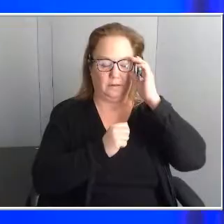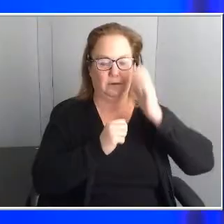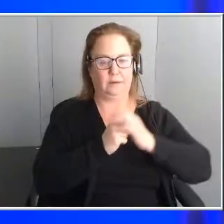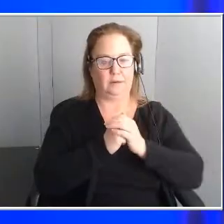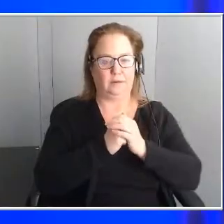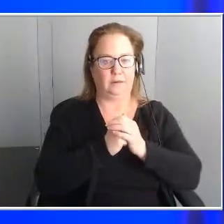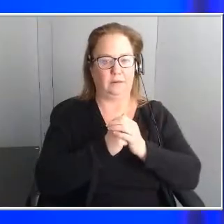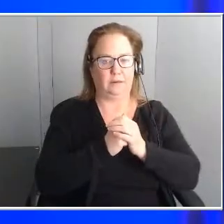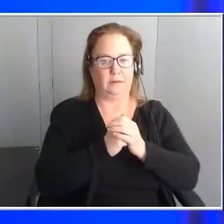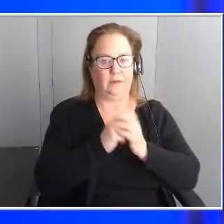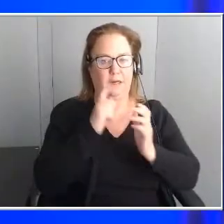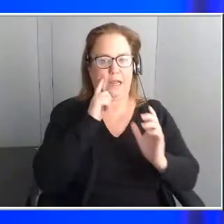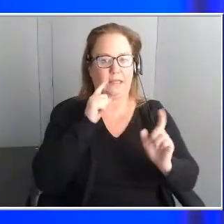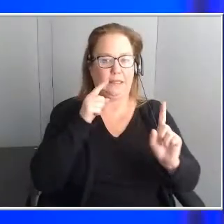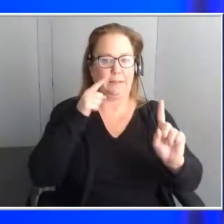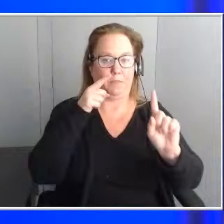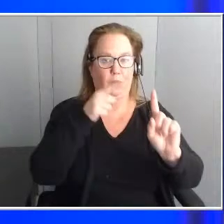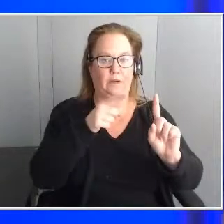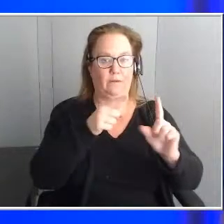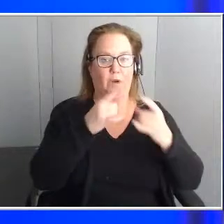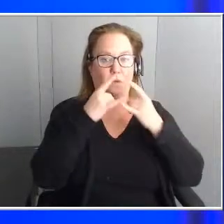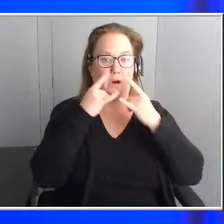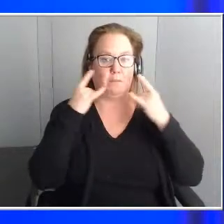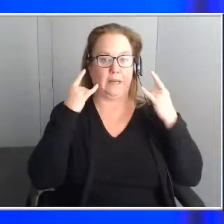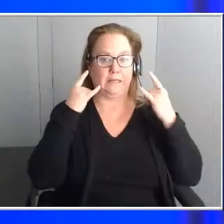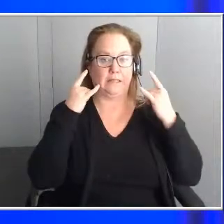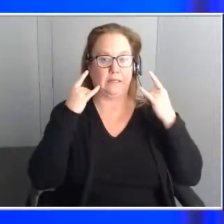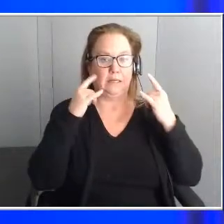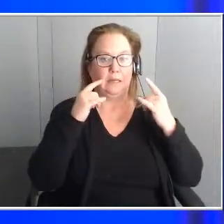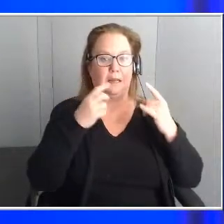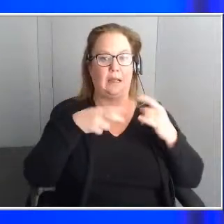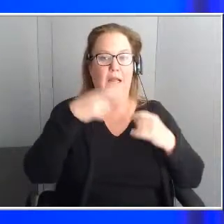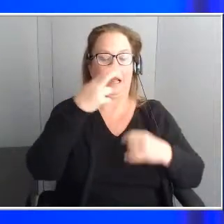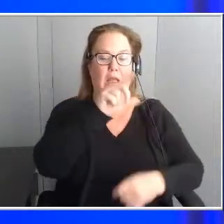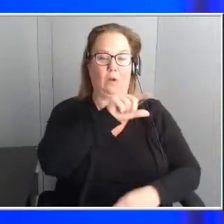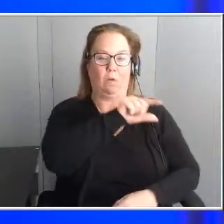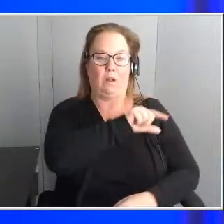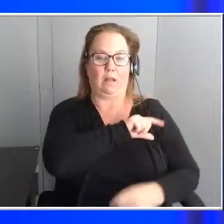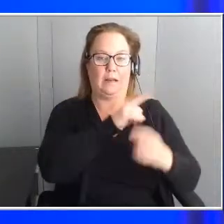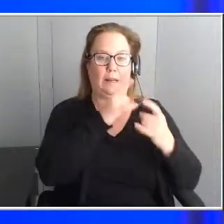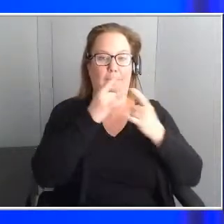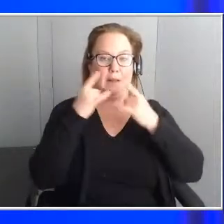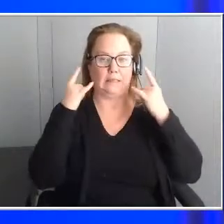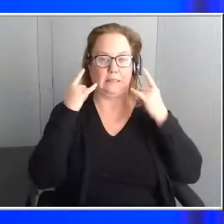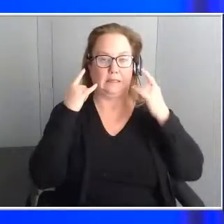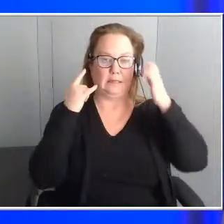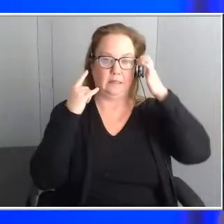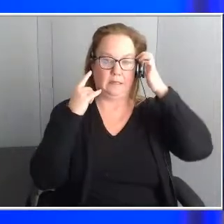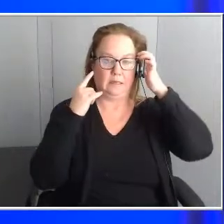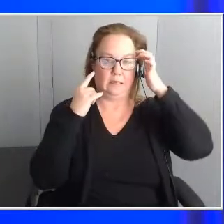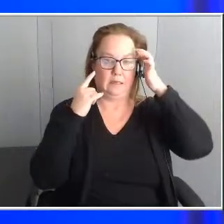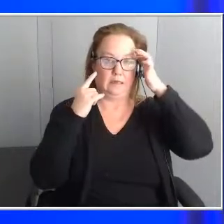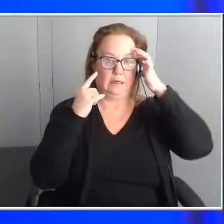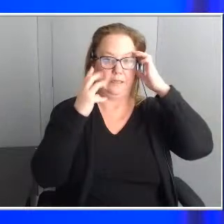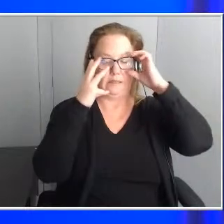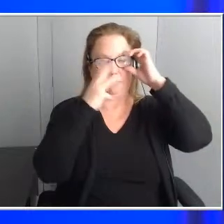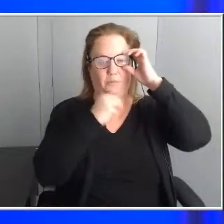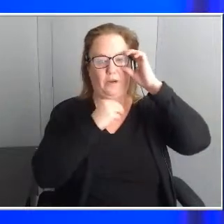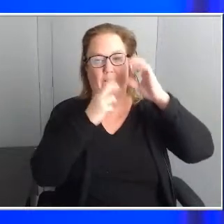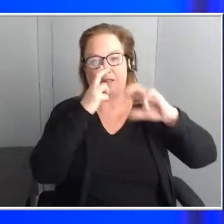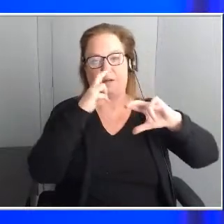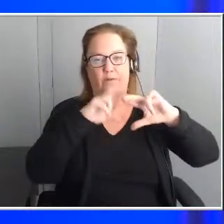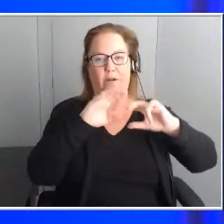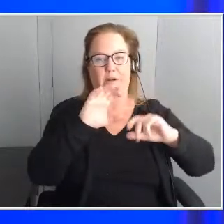think the point is, if you're going to wear a mask, let's wear a high quality mask, right? And so we don't, as pretty or as fun as those cloth